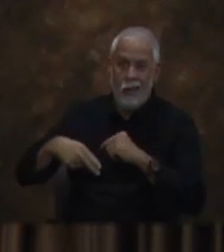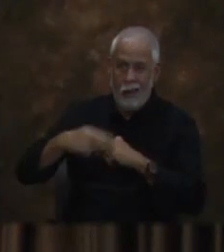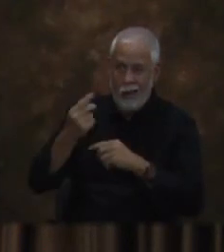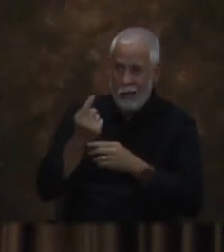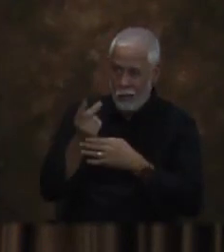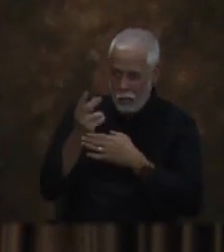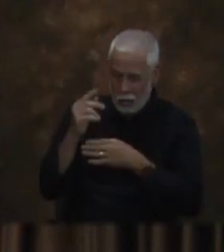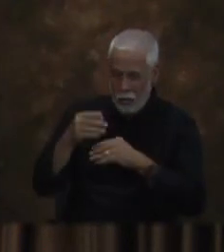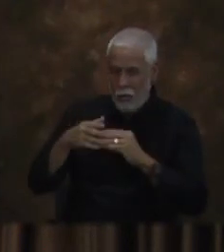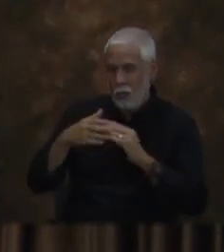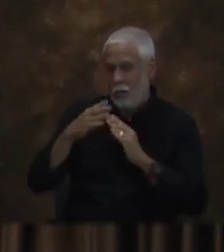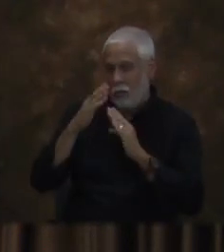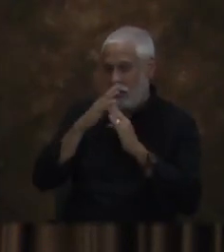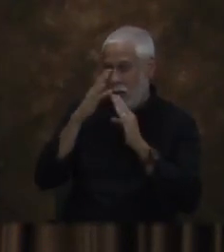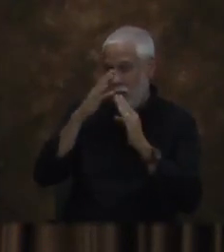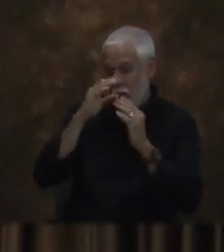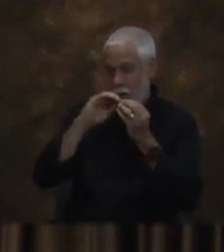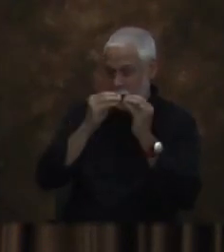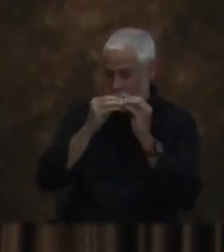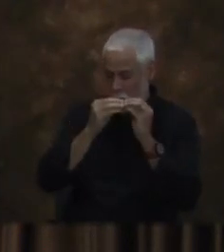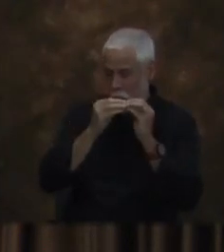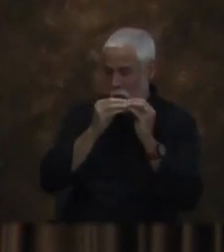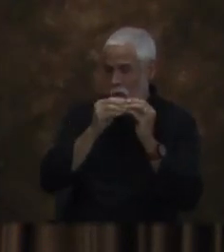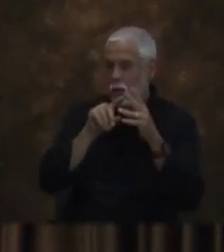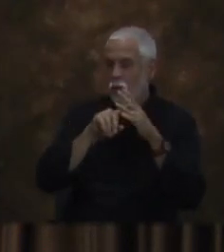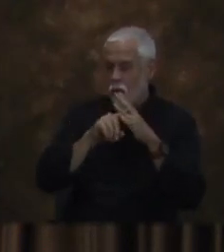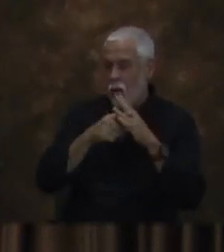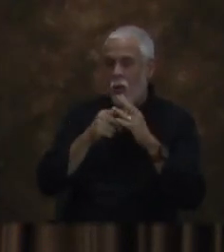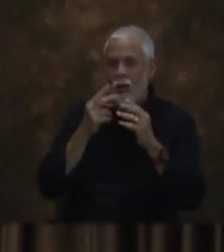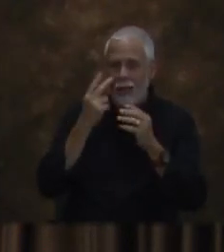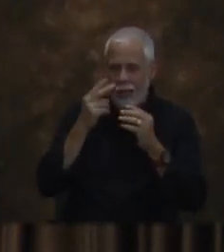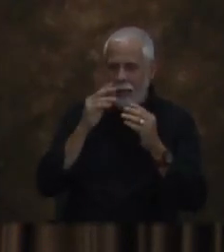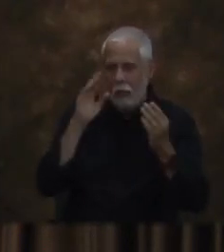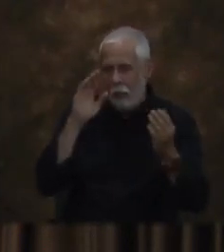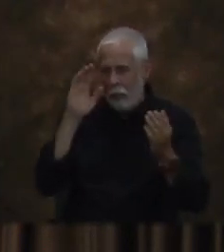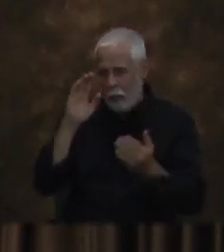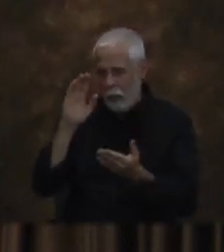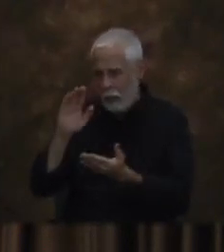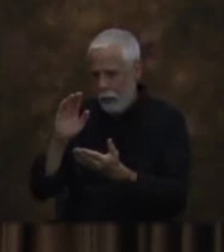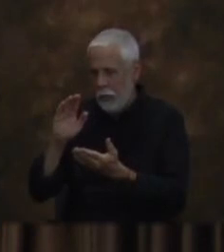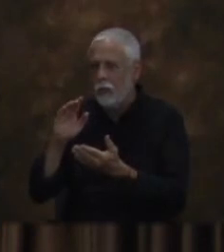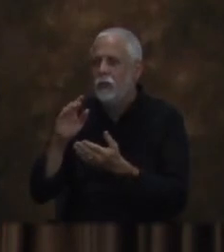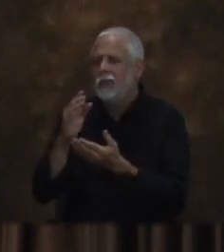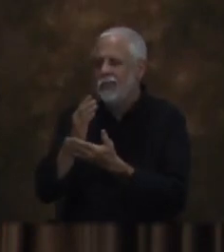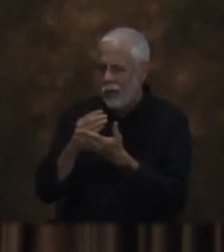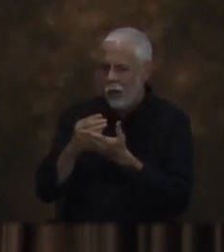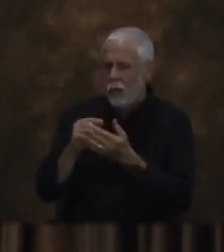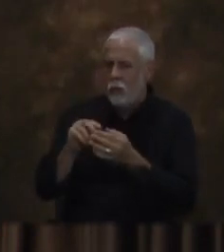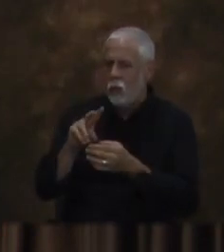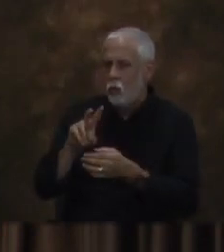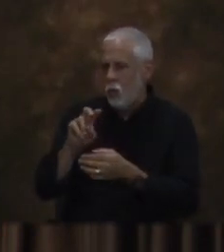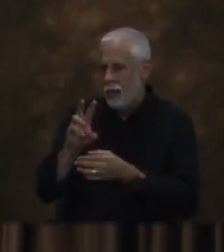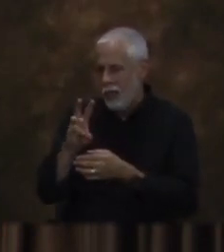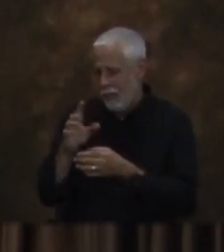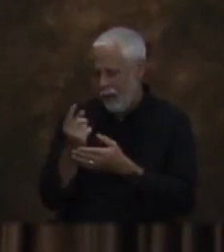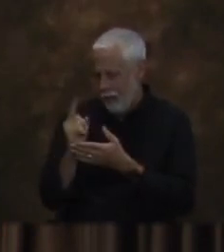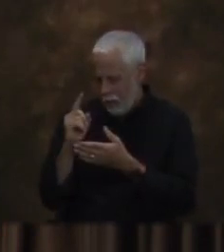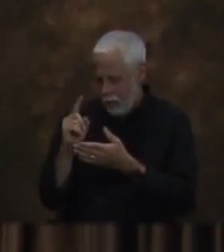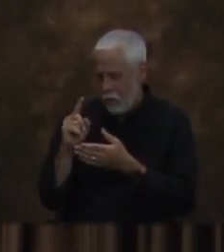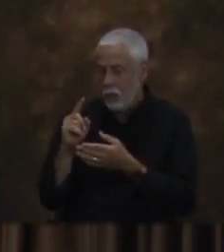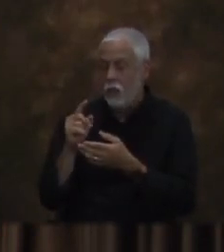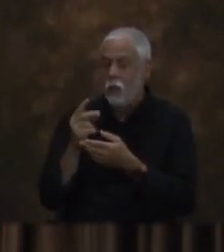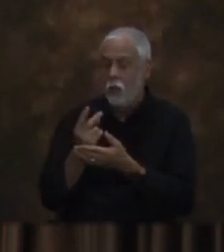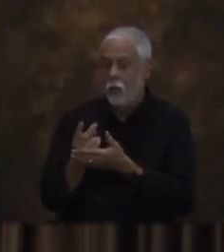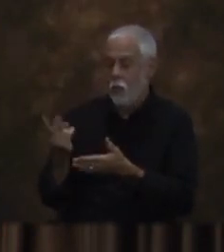few weeks ago and then started to see that come back down into 265 last week, the